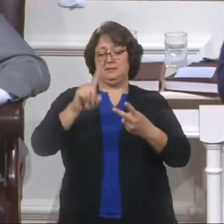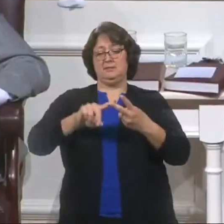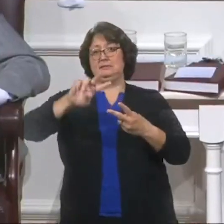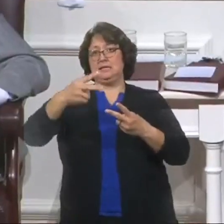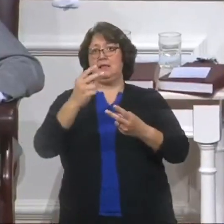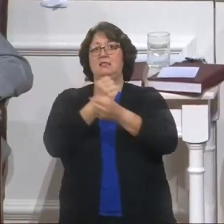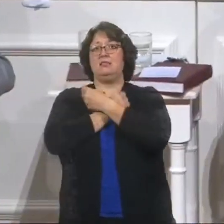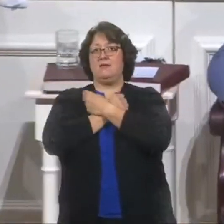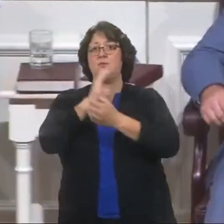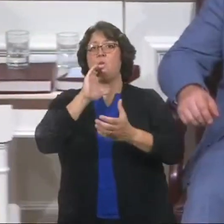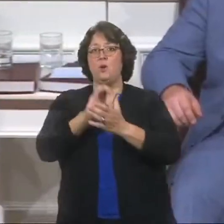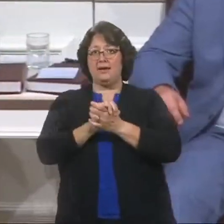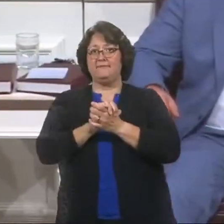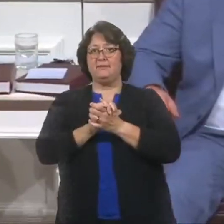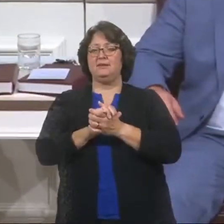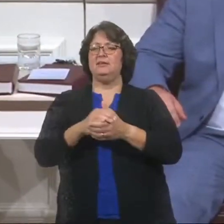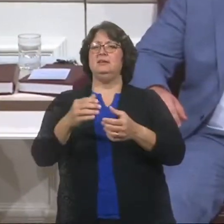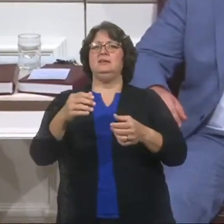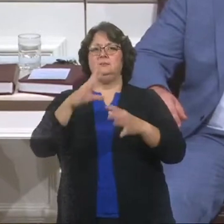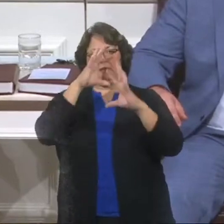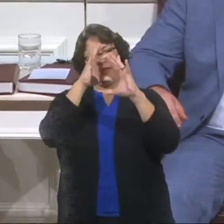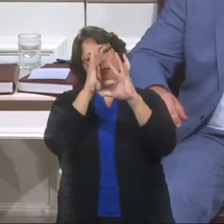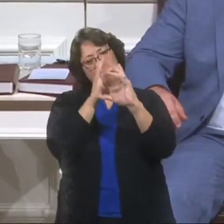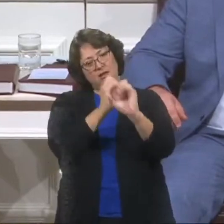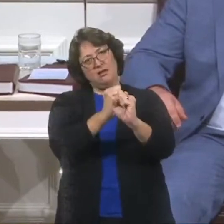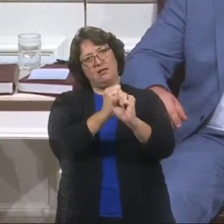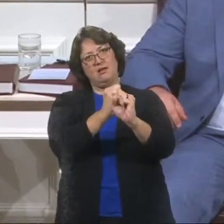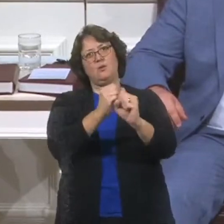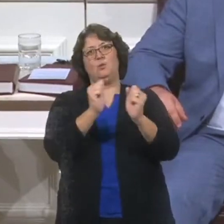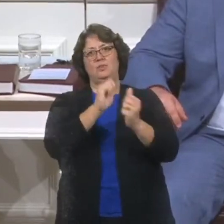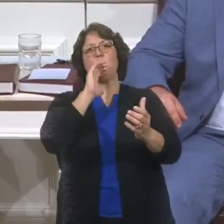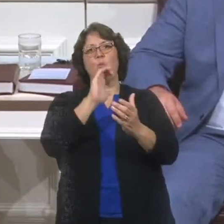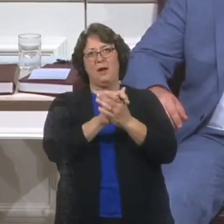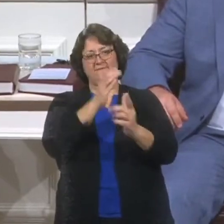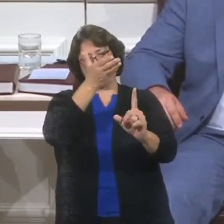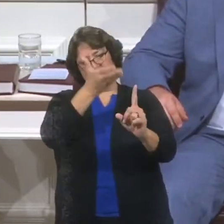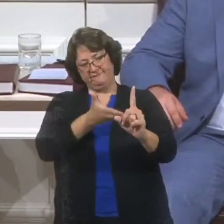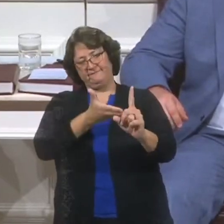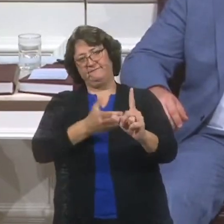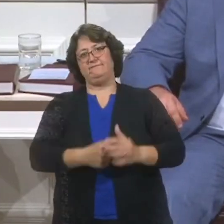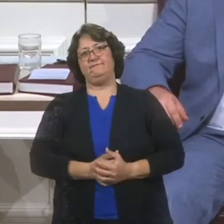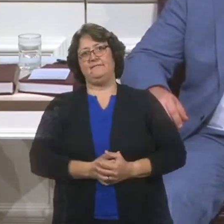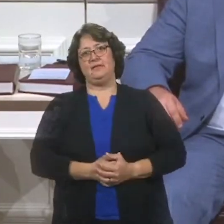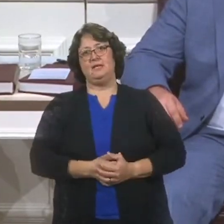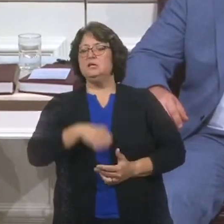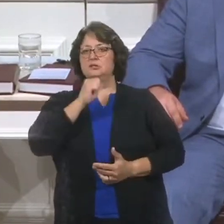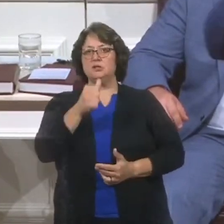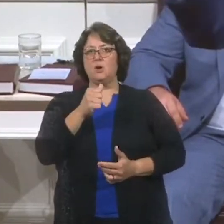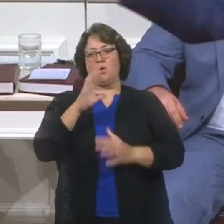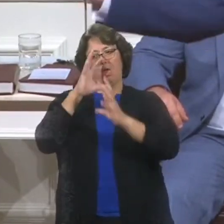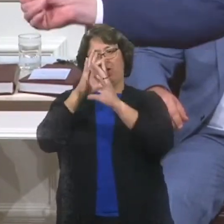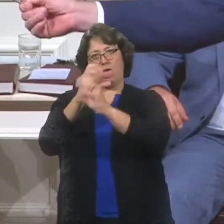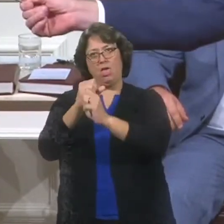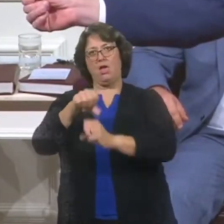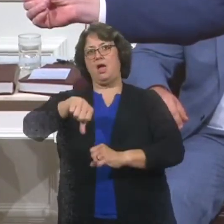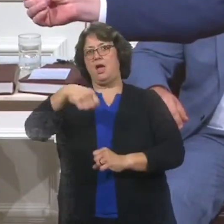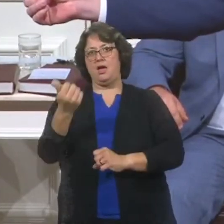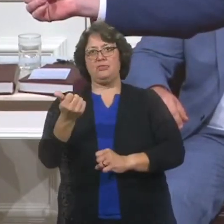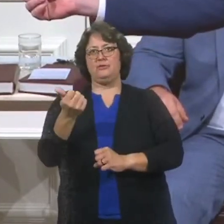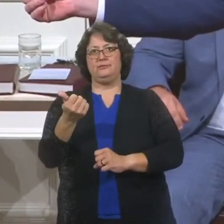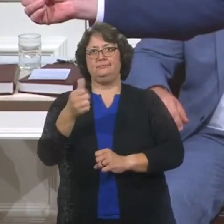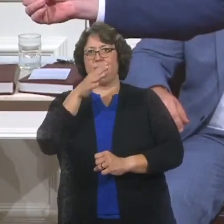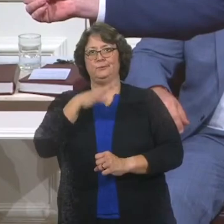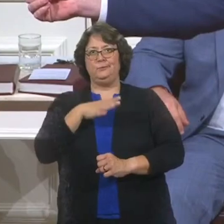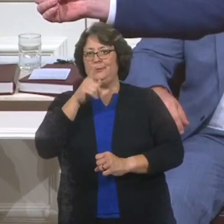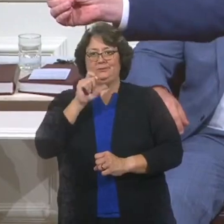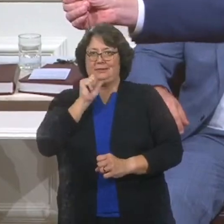wife. Be ravished. That means enraptured with her. Don't be enraptured with another, with a woman